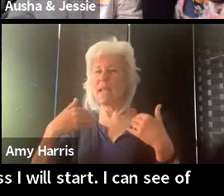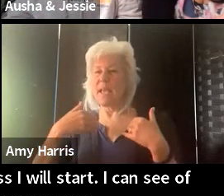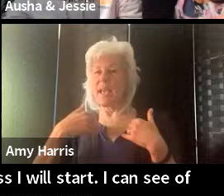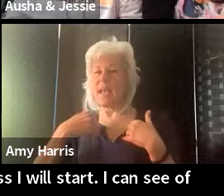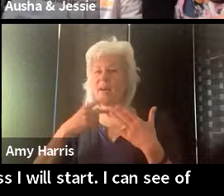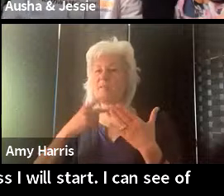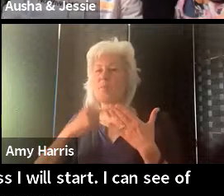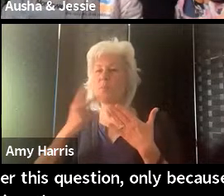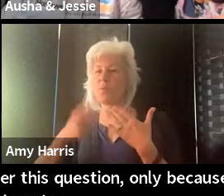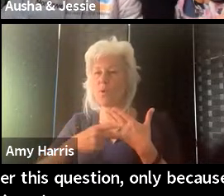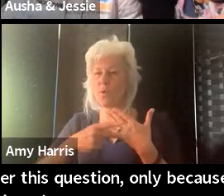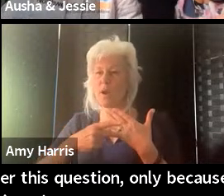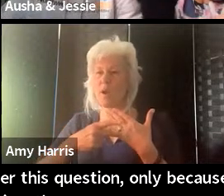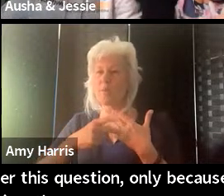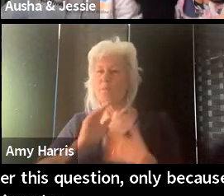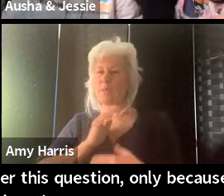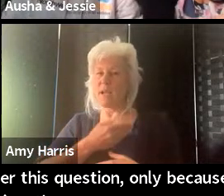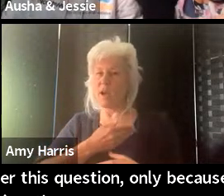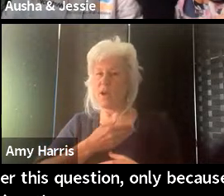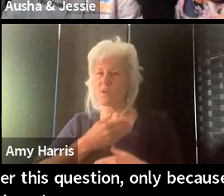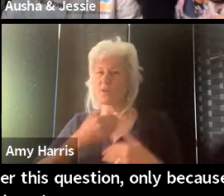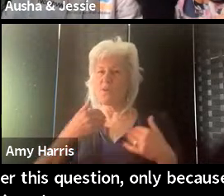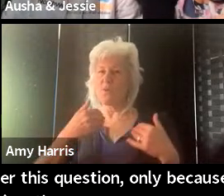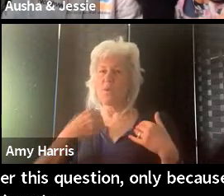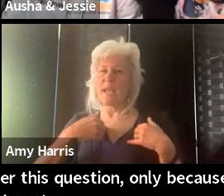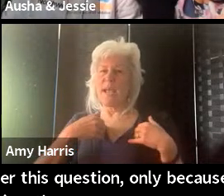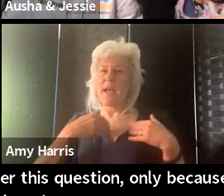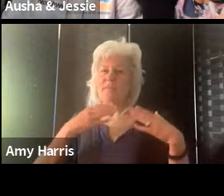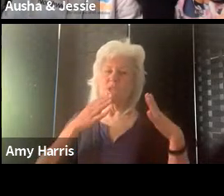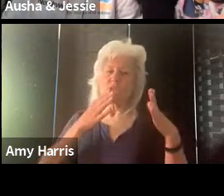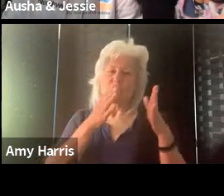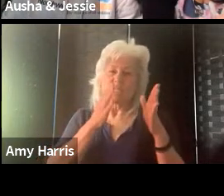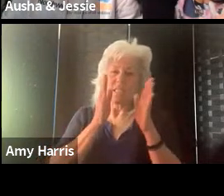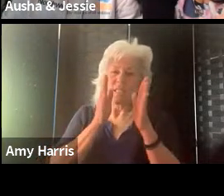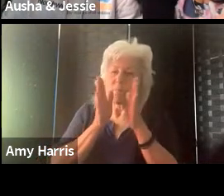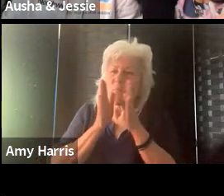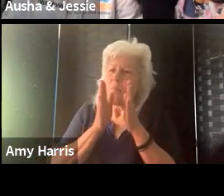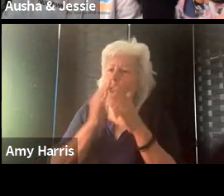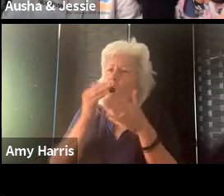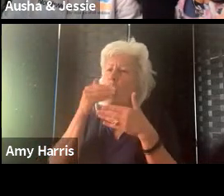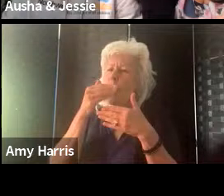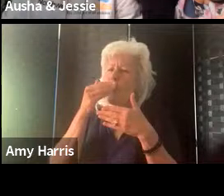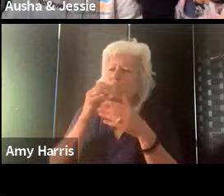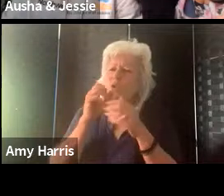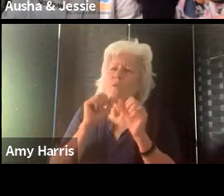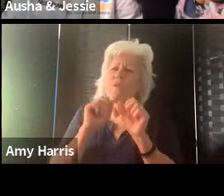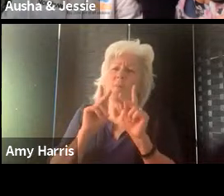program like CHILD, we have such a narrow window of opportunity.